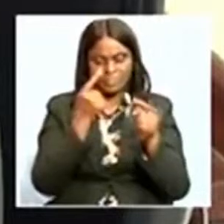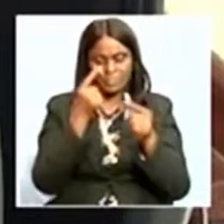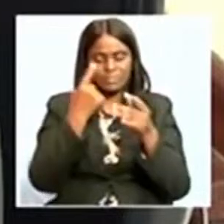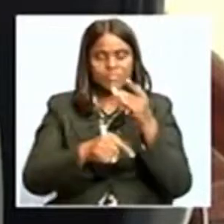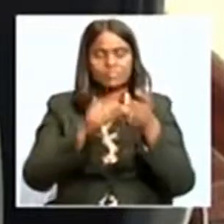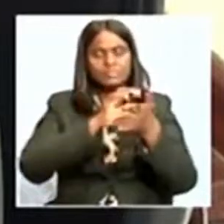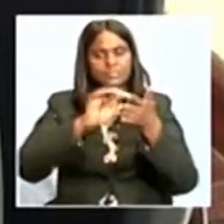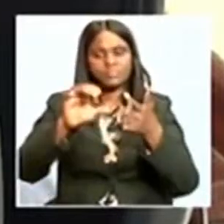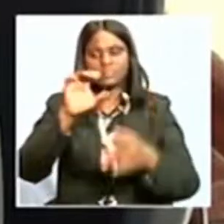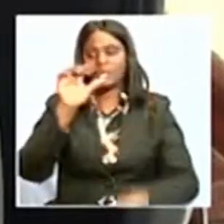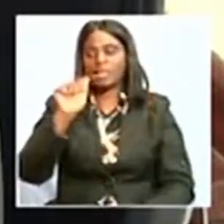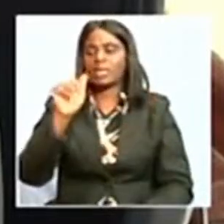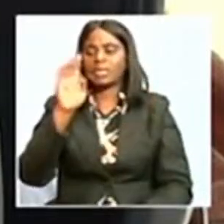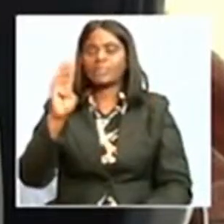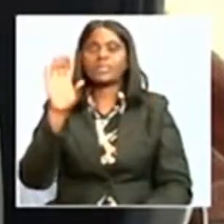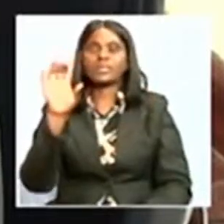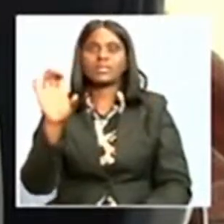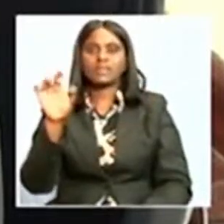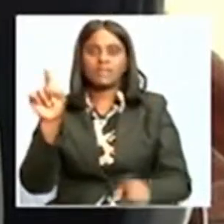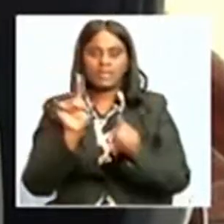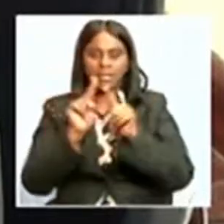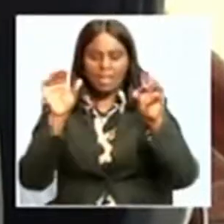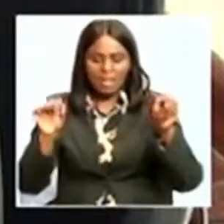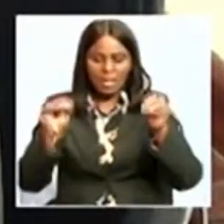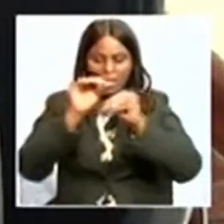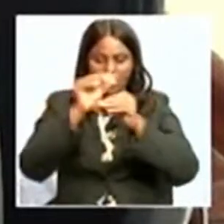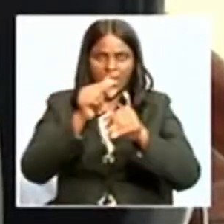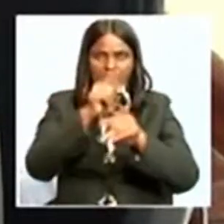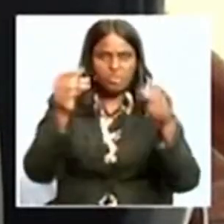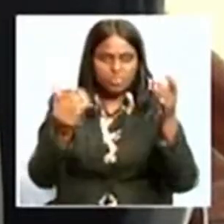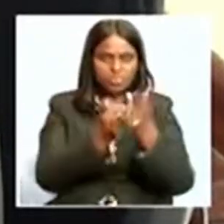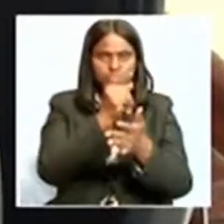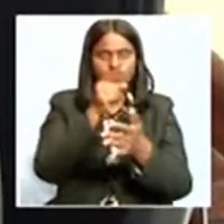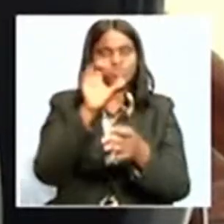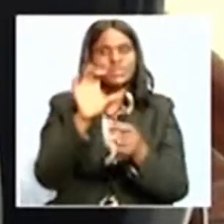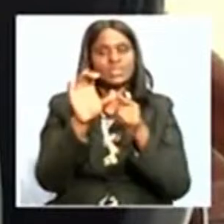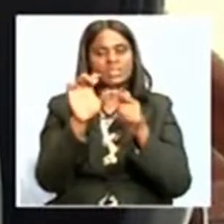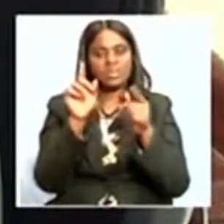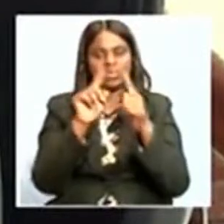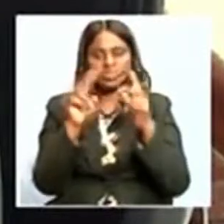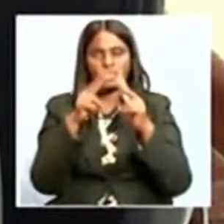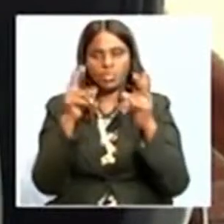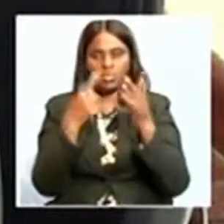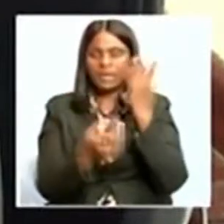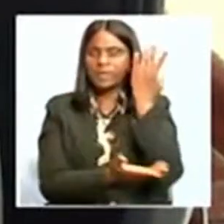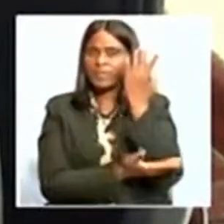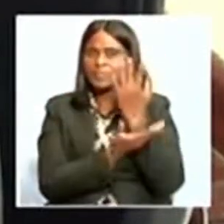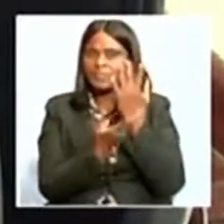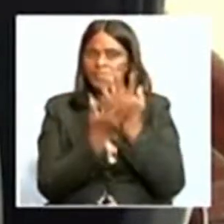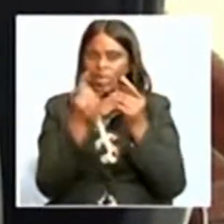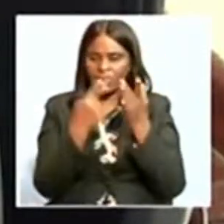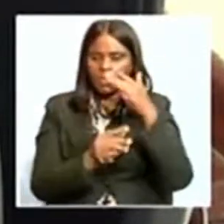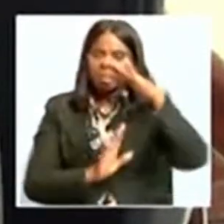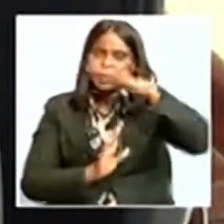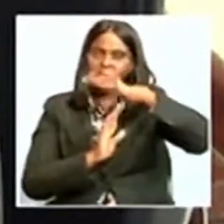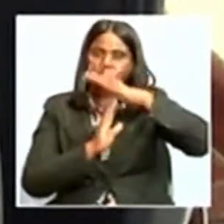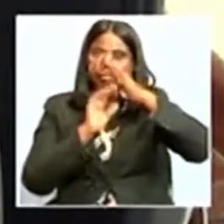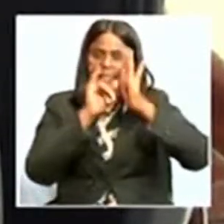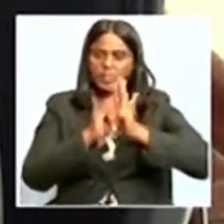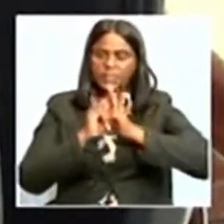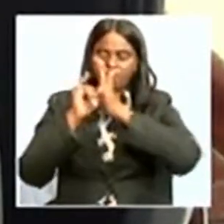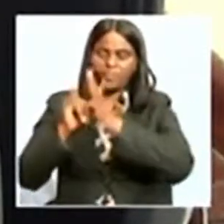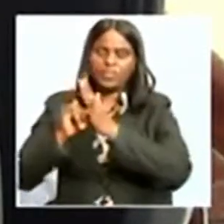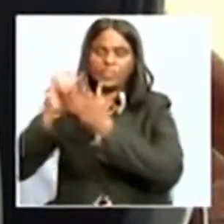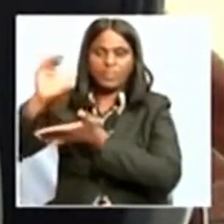paragraphs A, B, and C, and the substitution, therefore, of a new paragraph C, so as to enhance compliance by limiting input tax